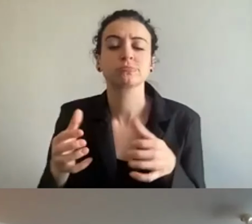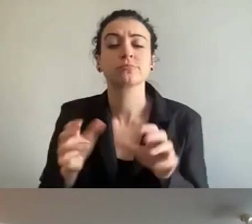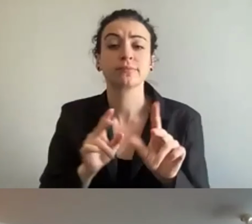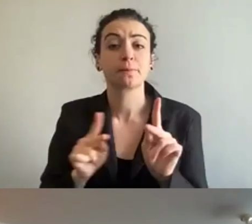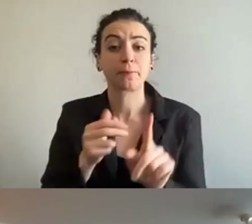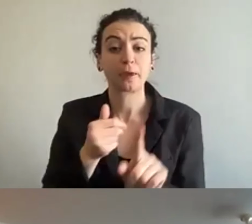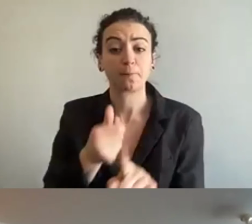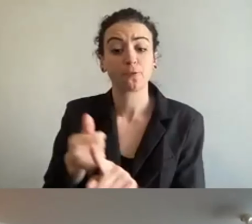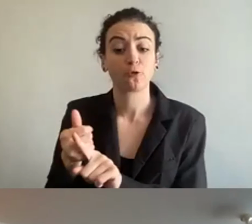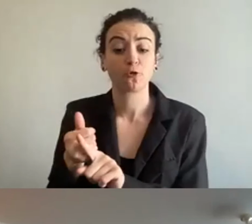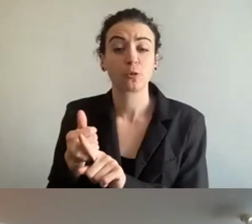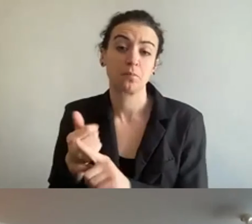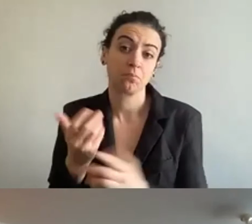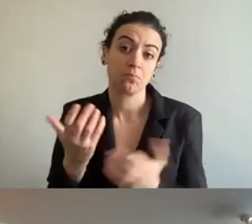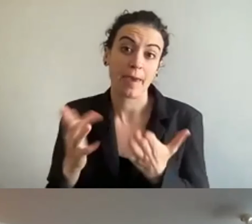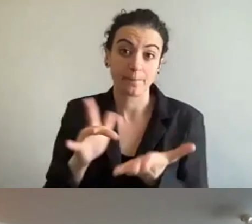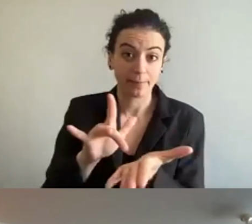assistance medically